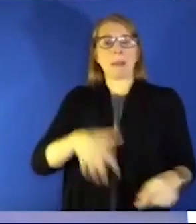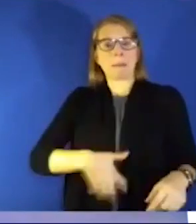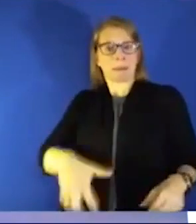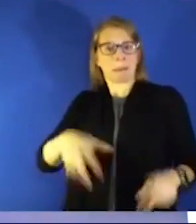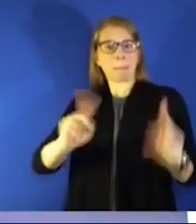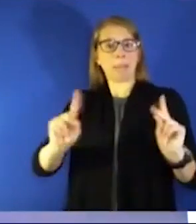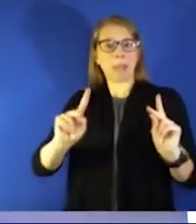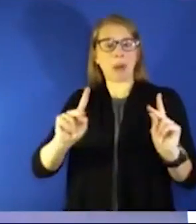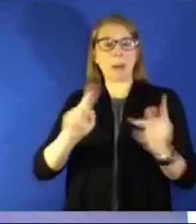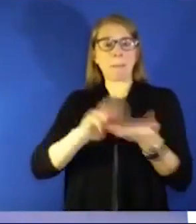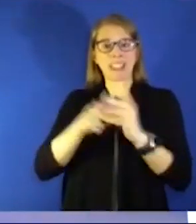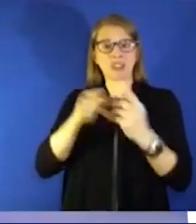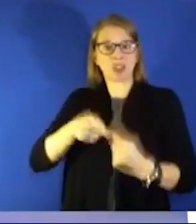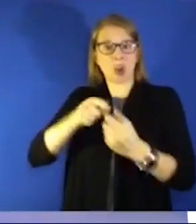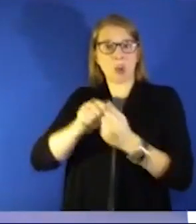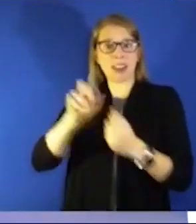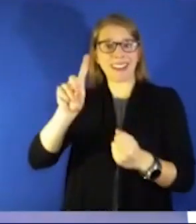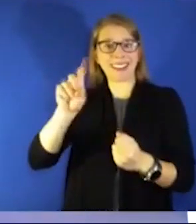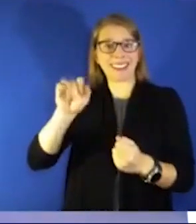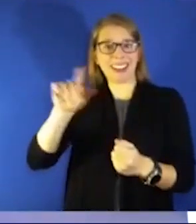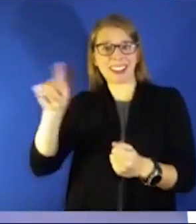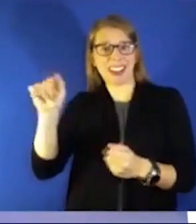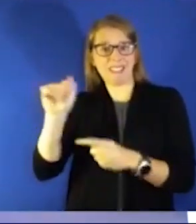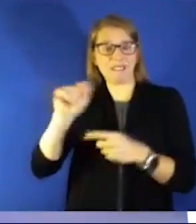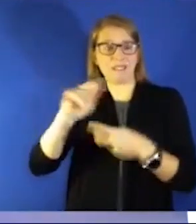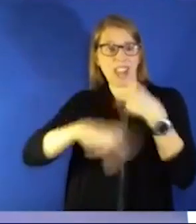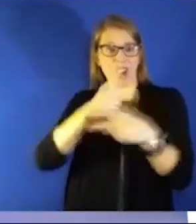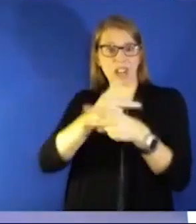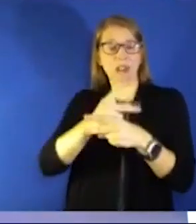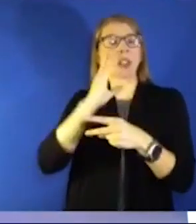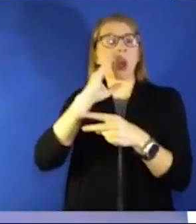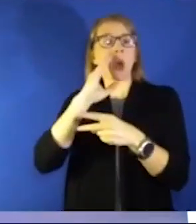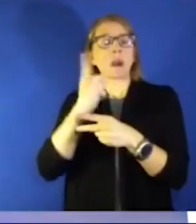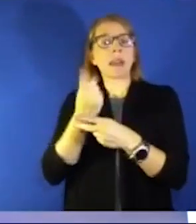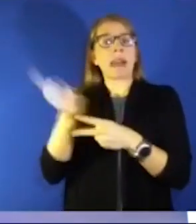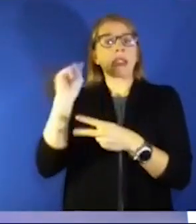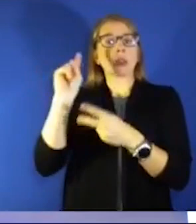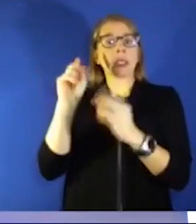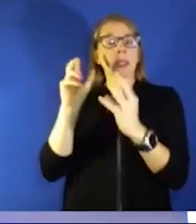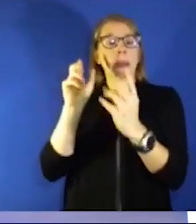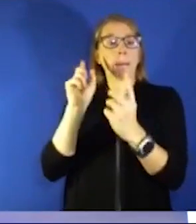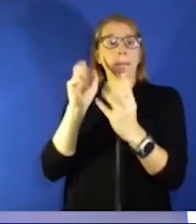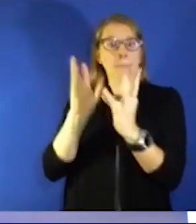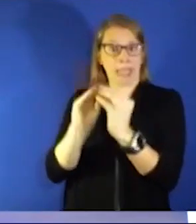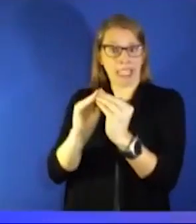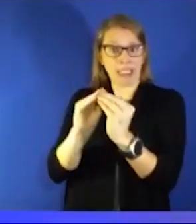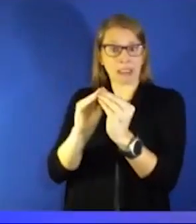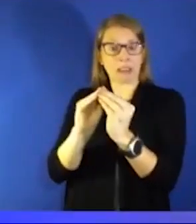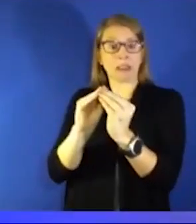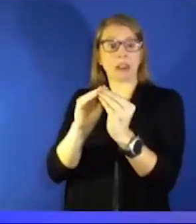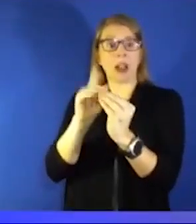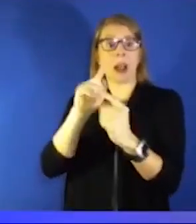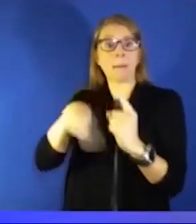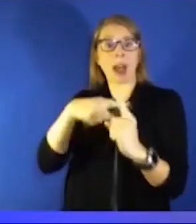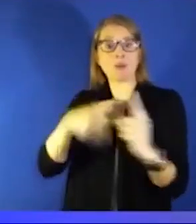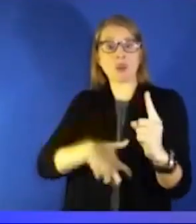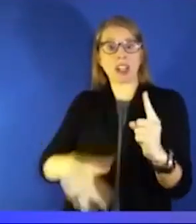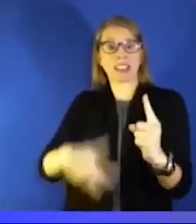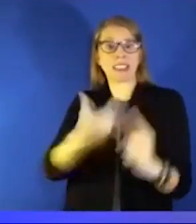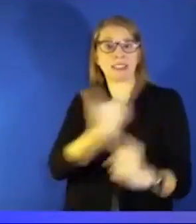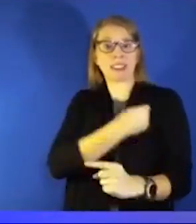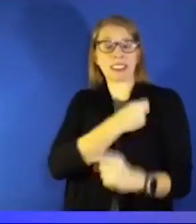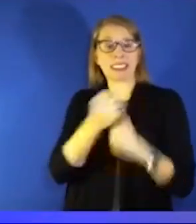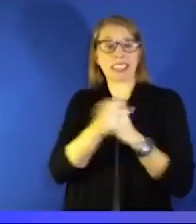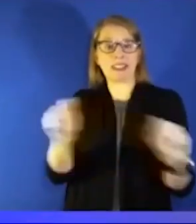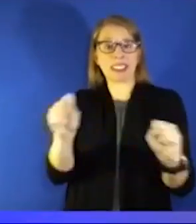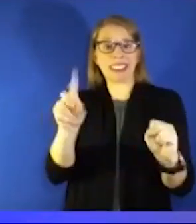I know that you did meet last week to talk about pregnancy safety data. So what were you learning there? Yes, we talked quite a bit about pregnancy